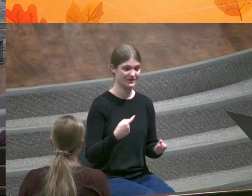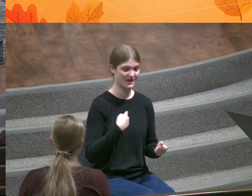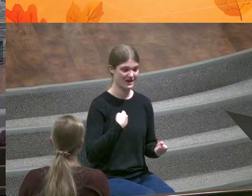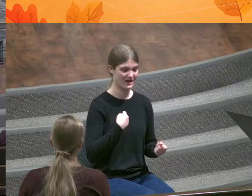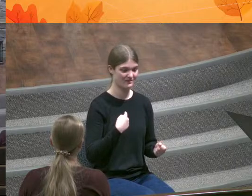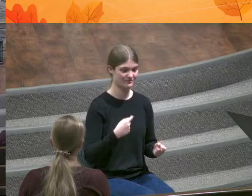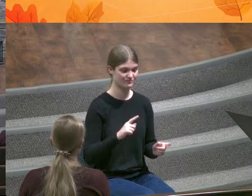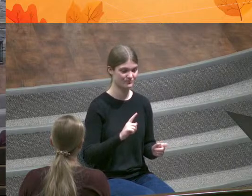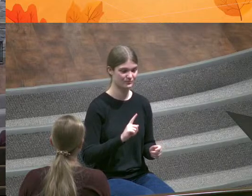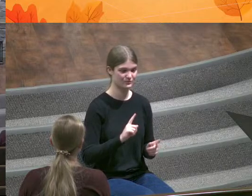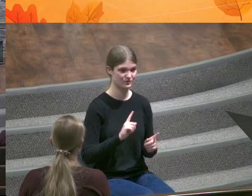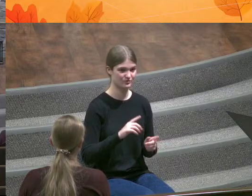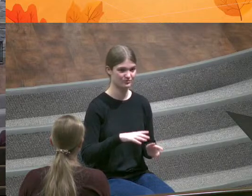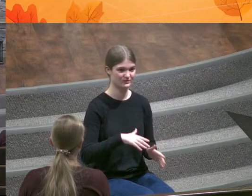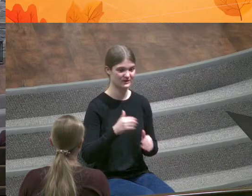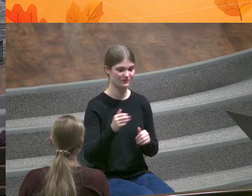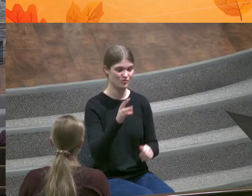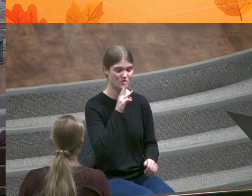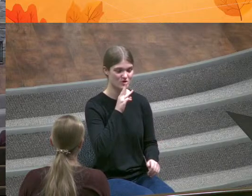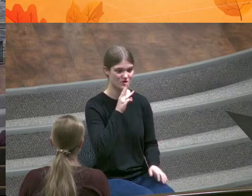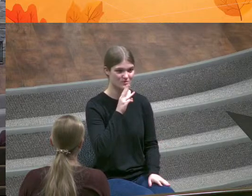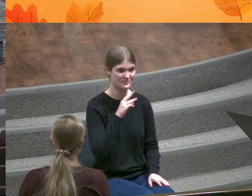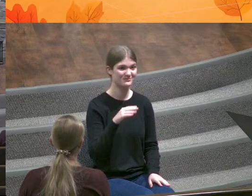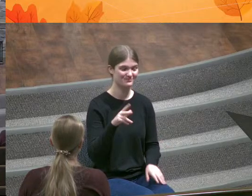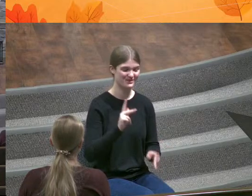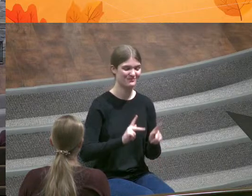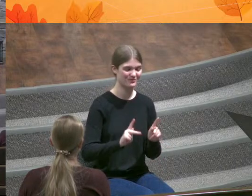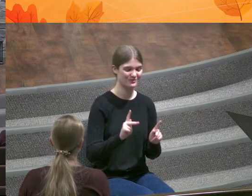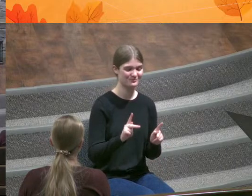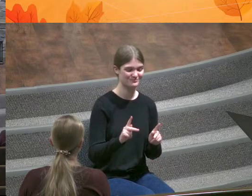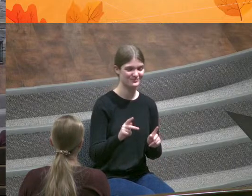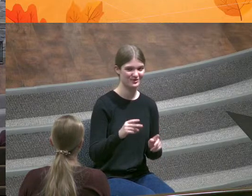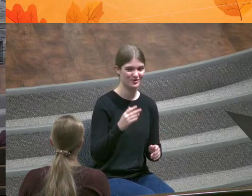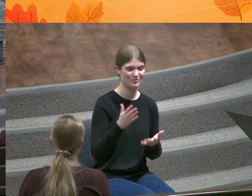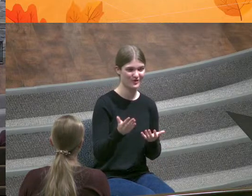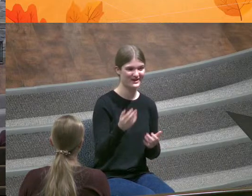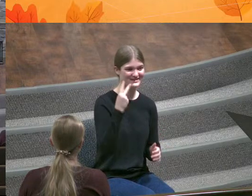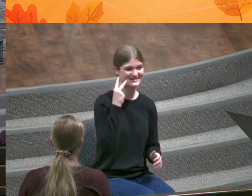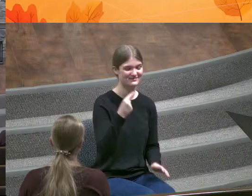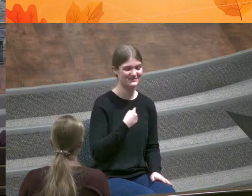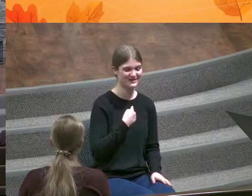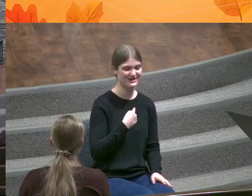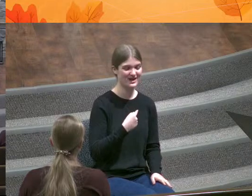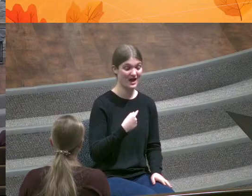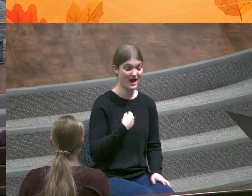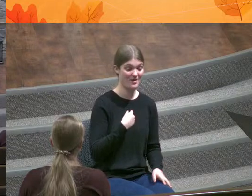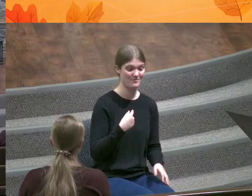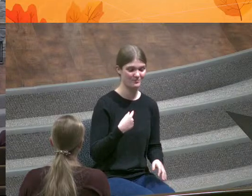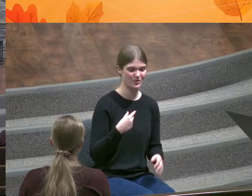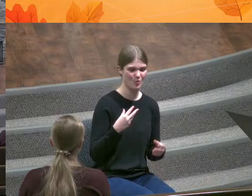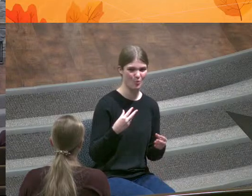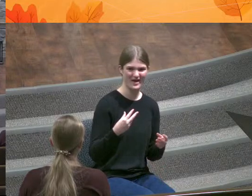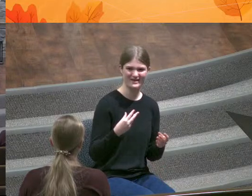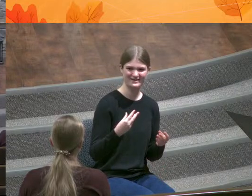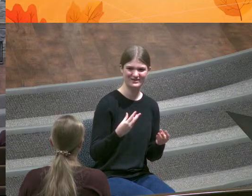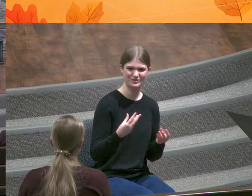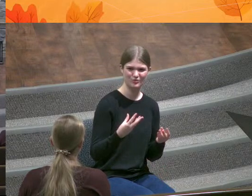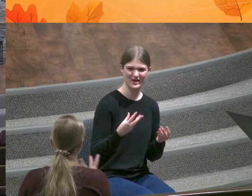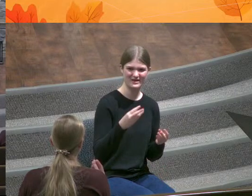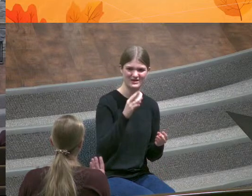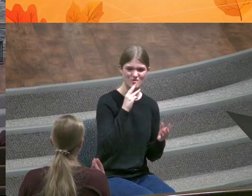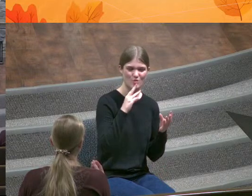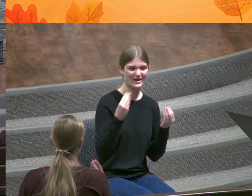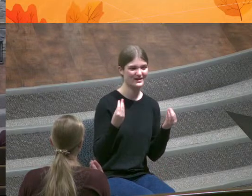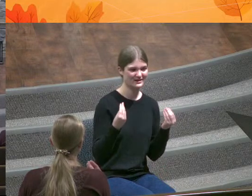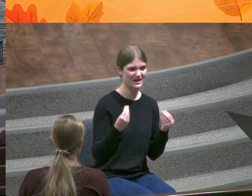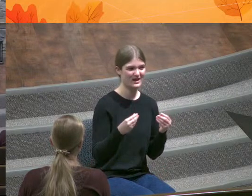Come out, like usual. People waiting to see you. You're wet but happy. Parents are even happier. They're